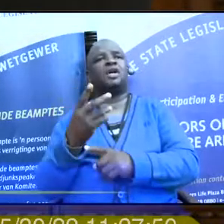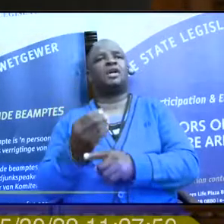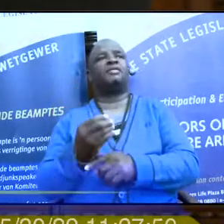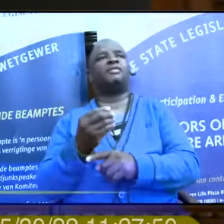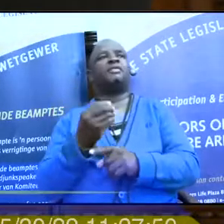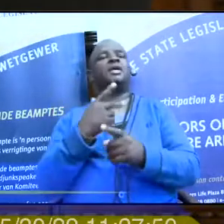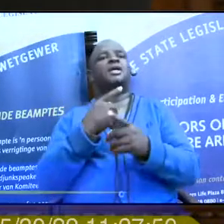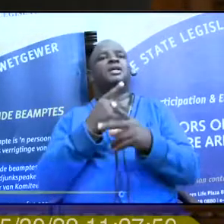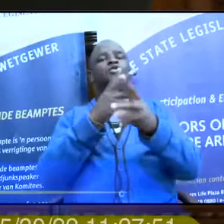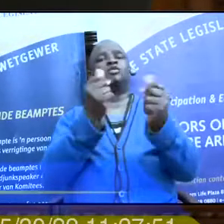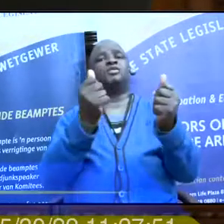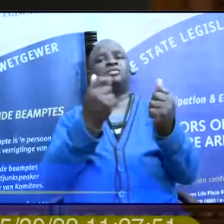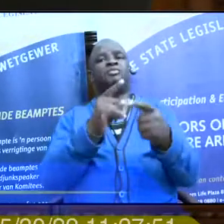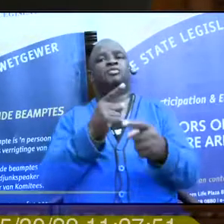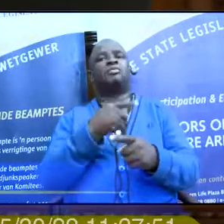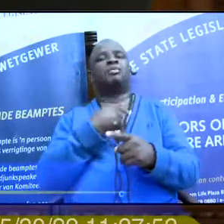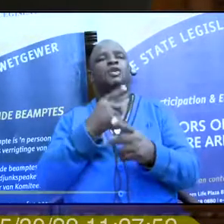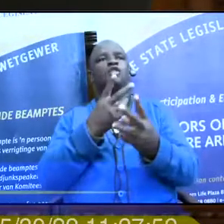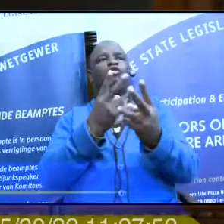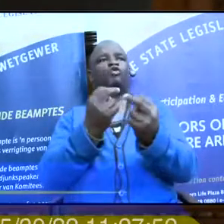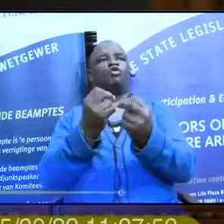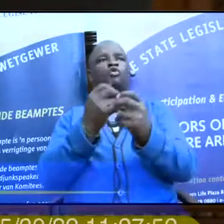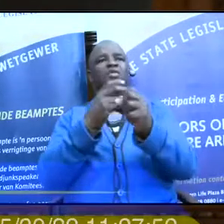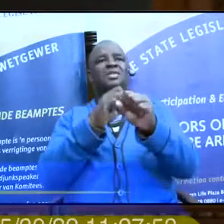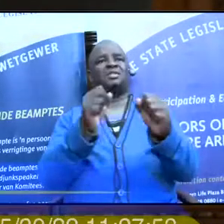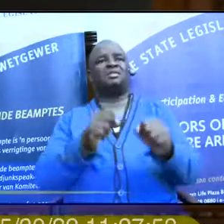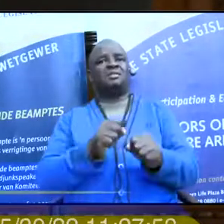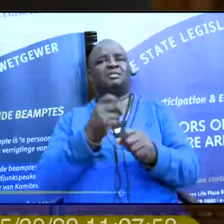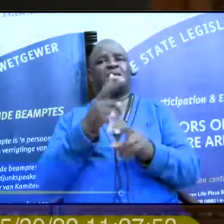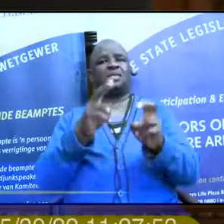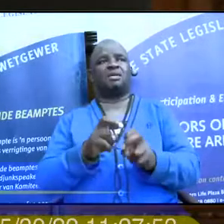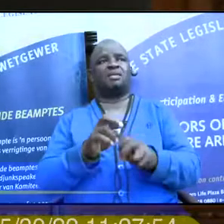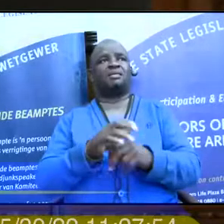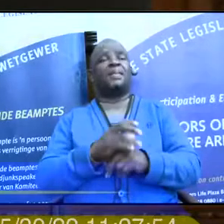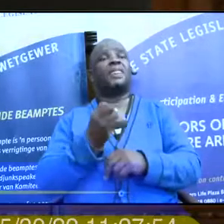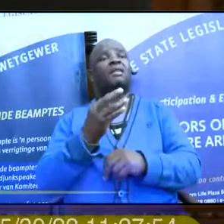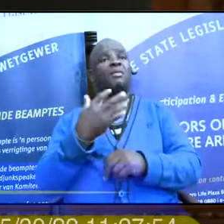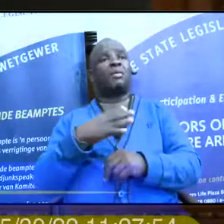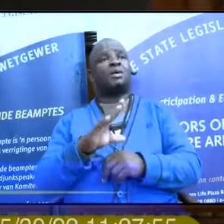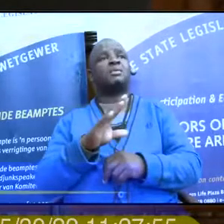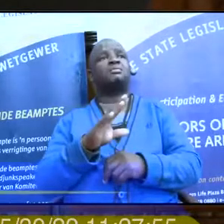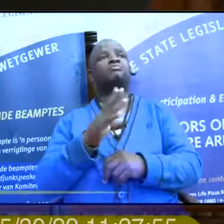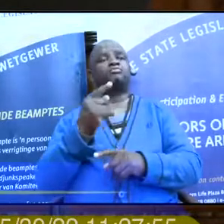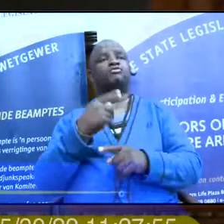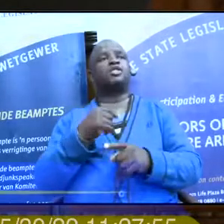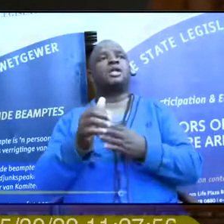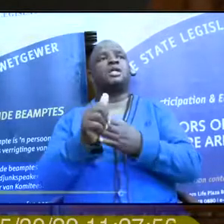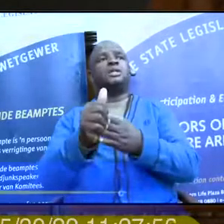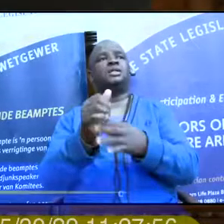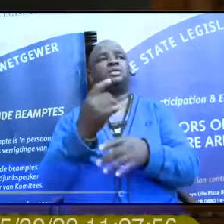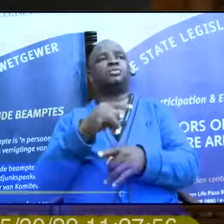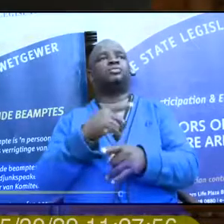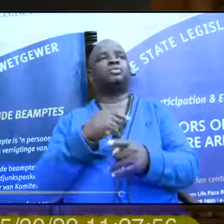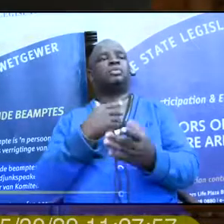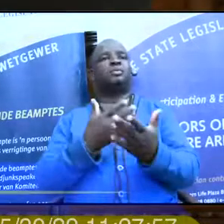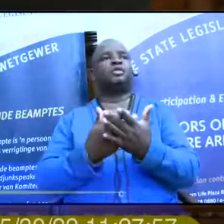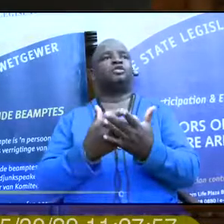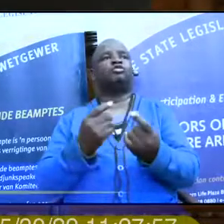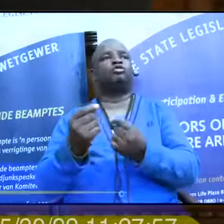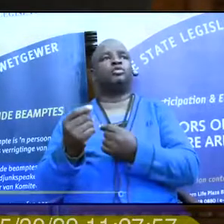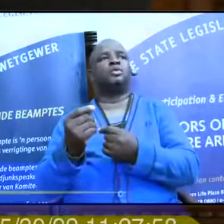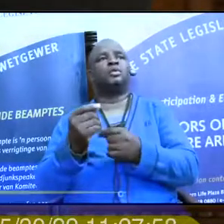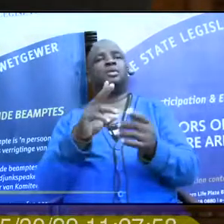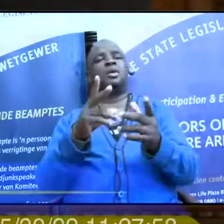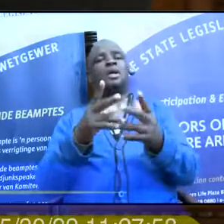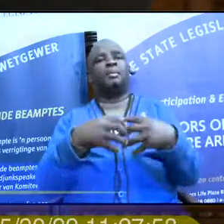renewable energy and the likes so if we want to as as as leaders create a policy of an energy